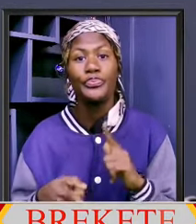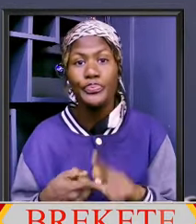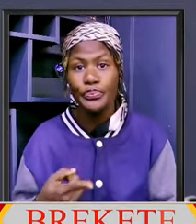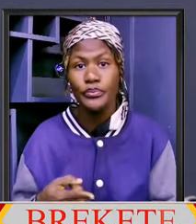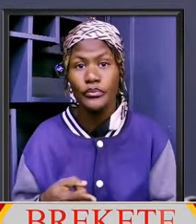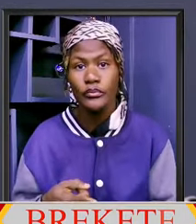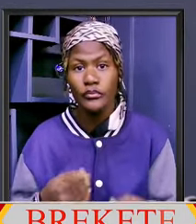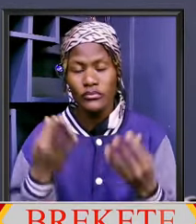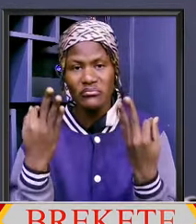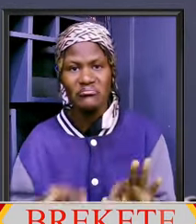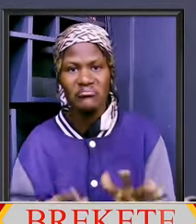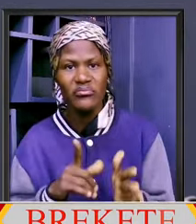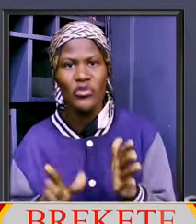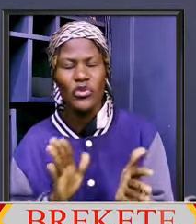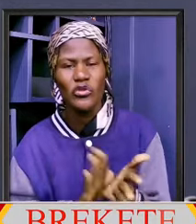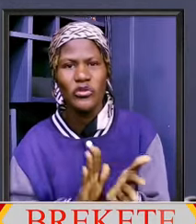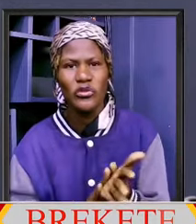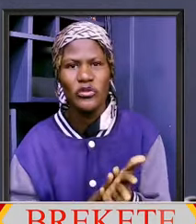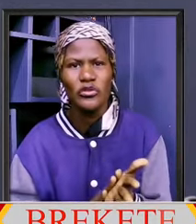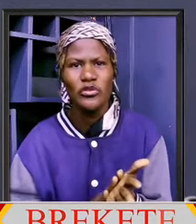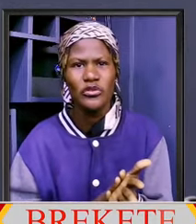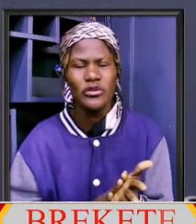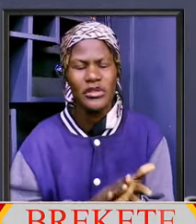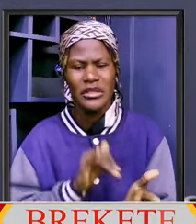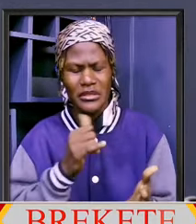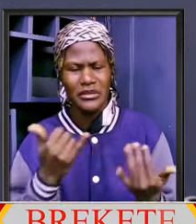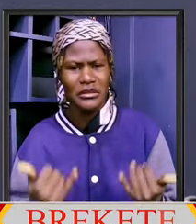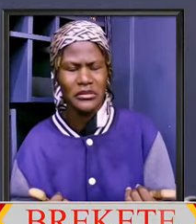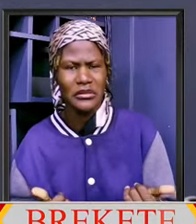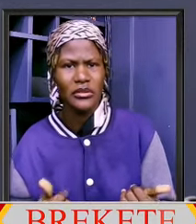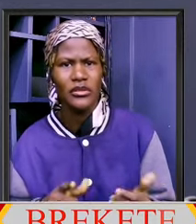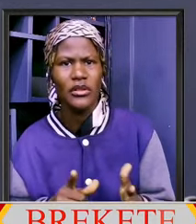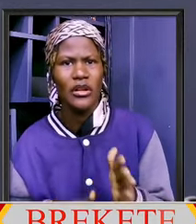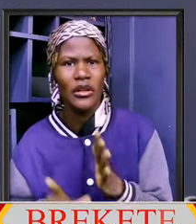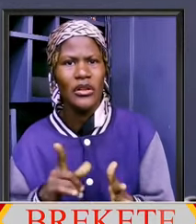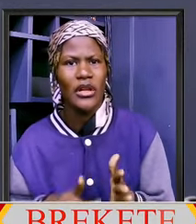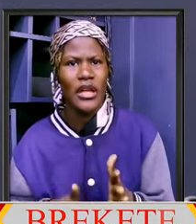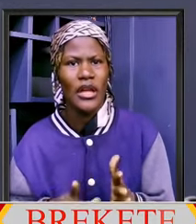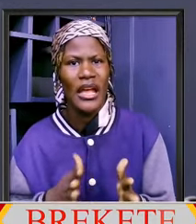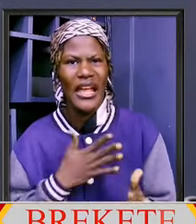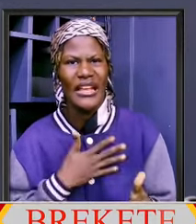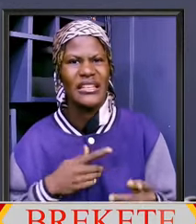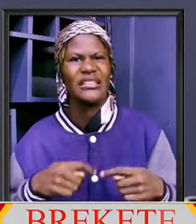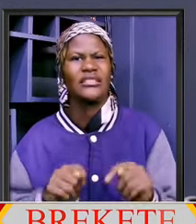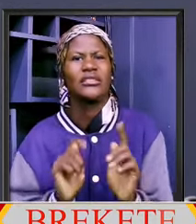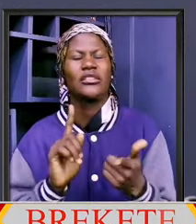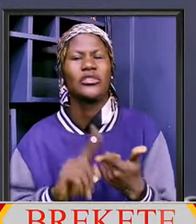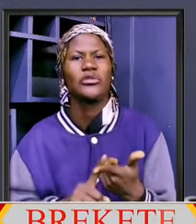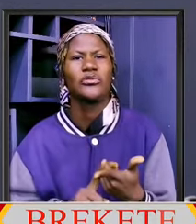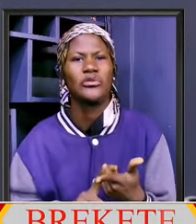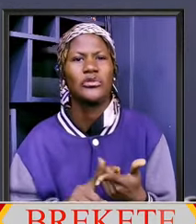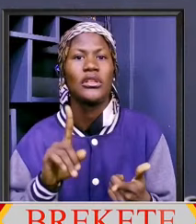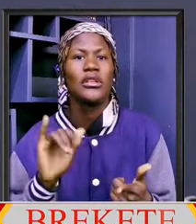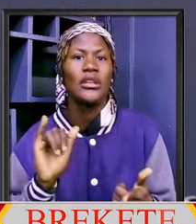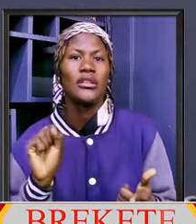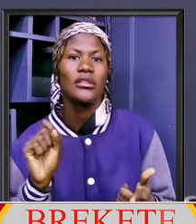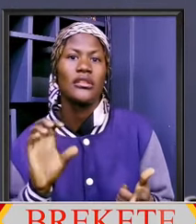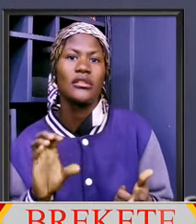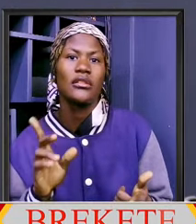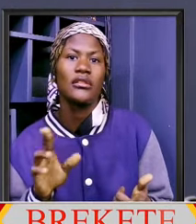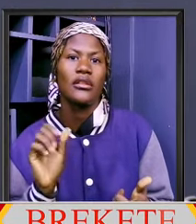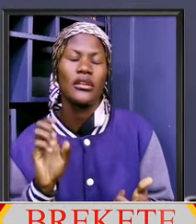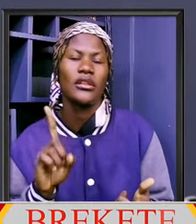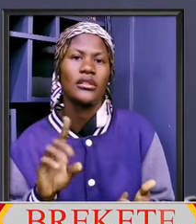where when I finish law school, come be lawyer to that order. And if they try to discredit your